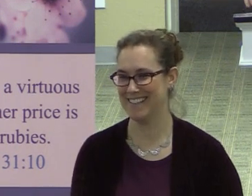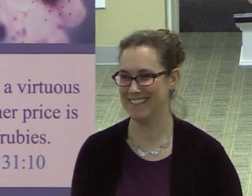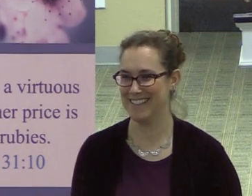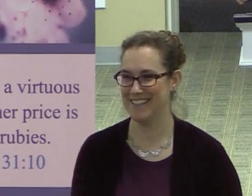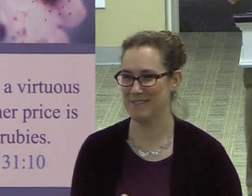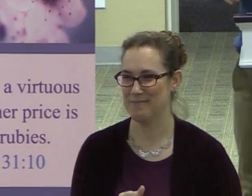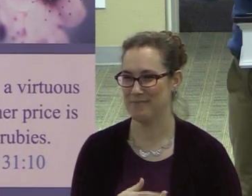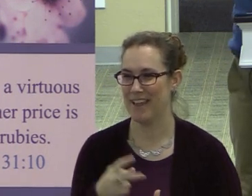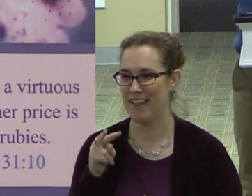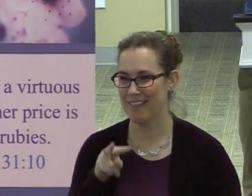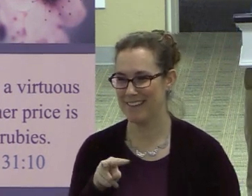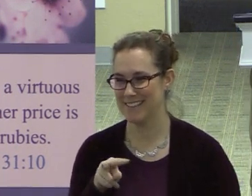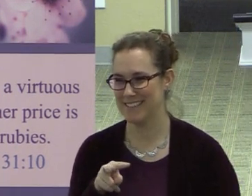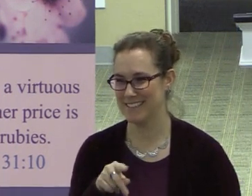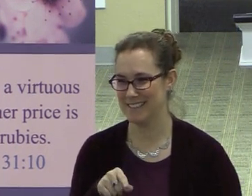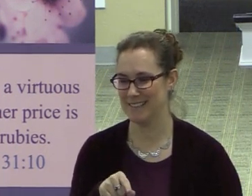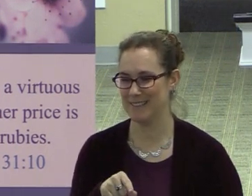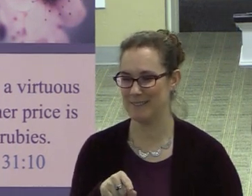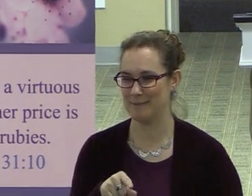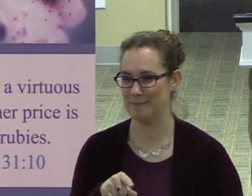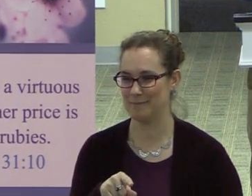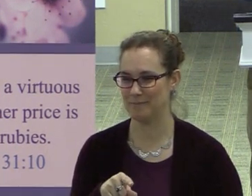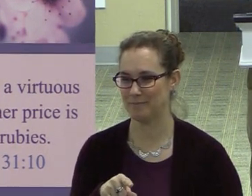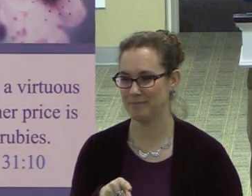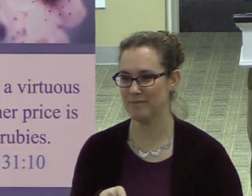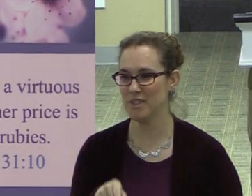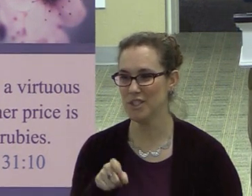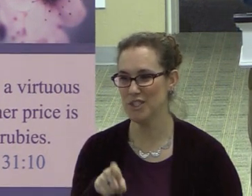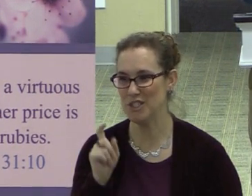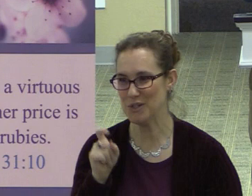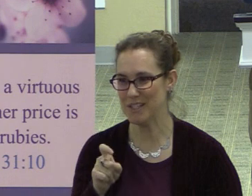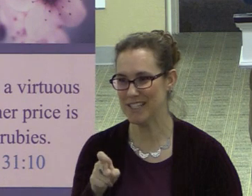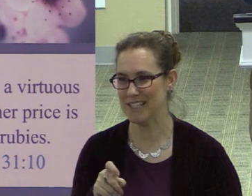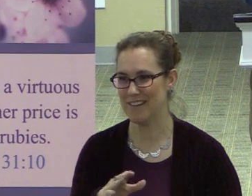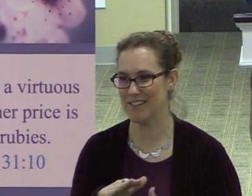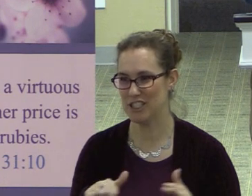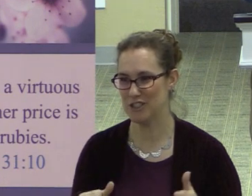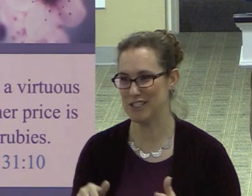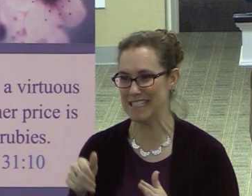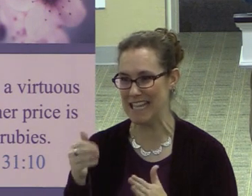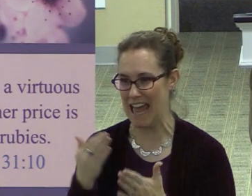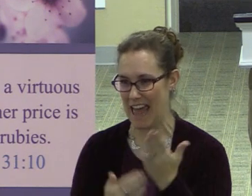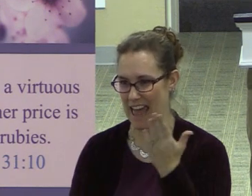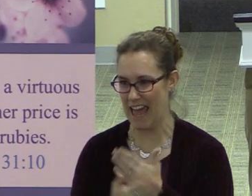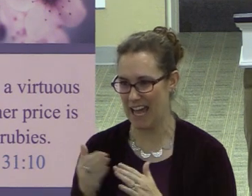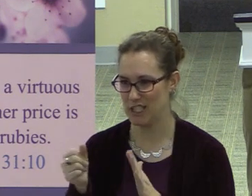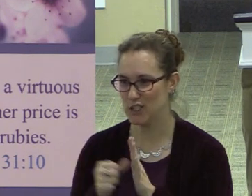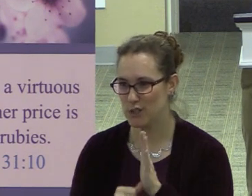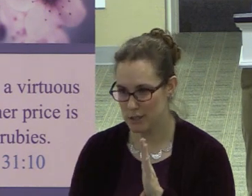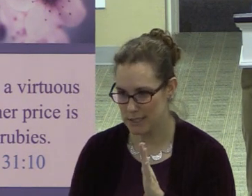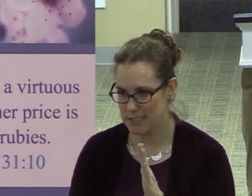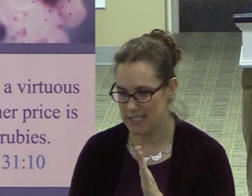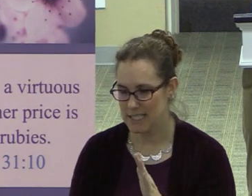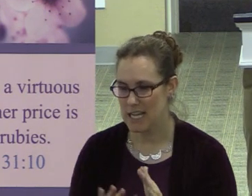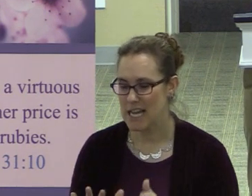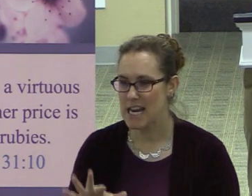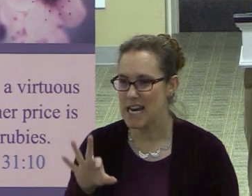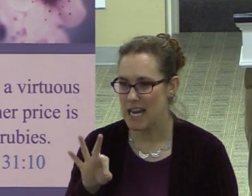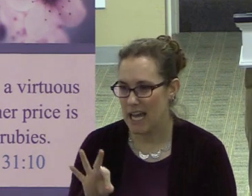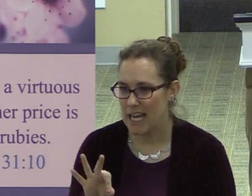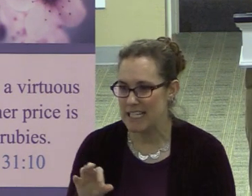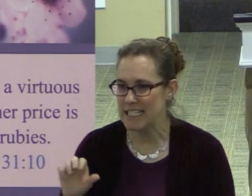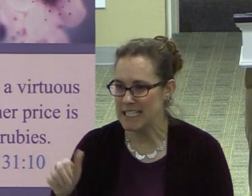so they looked at him, and he came. He finally said, listen, you need a children's hand surgeon. We don't have, by this time, it's about 9:10 at night, by the